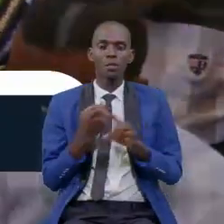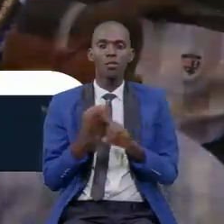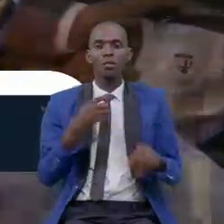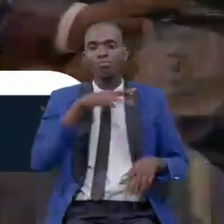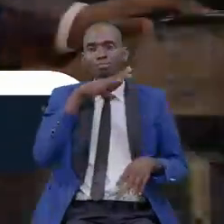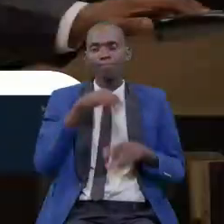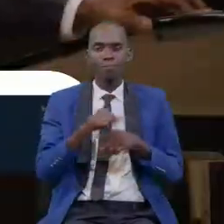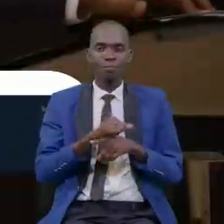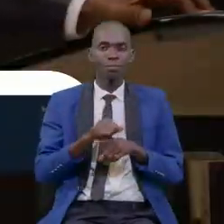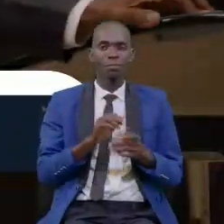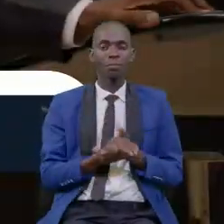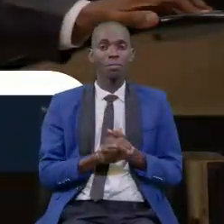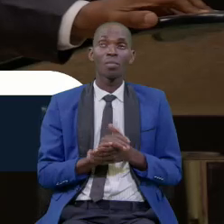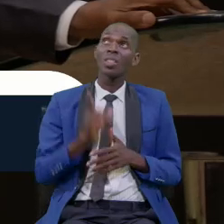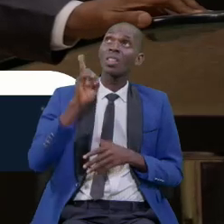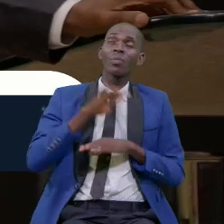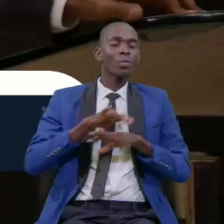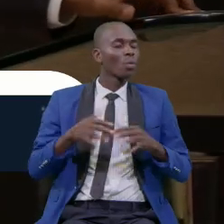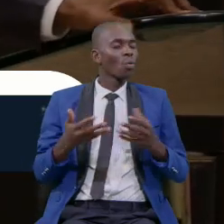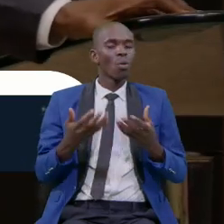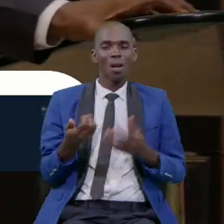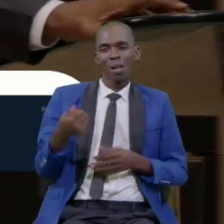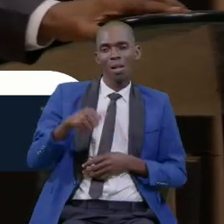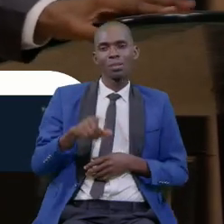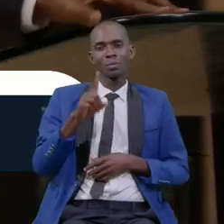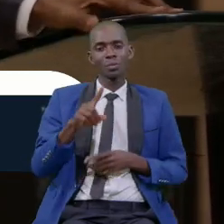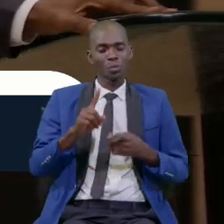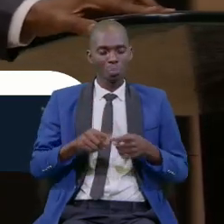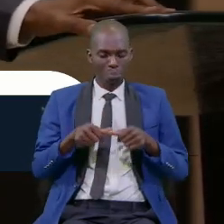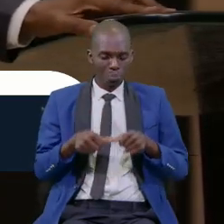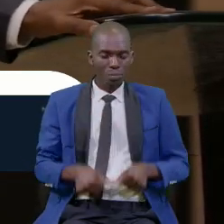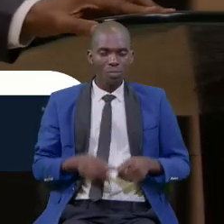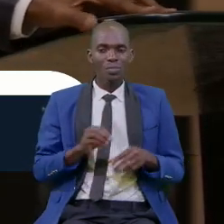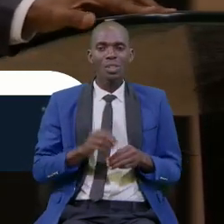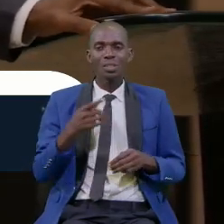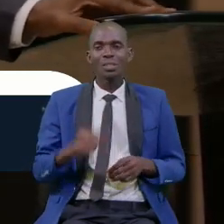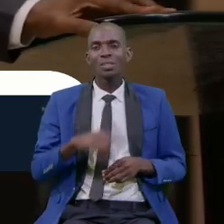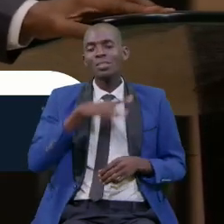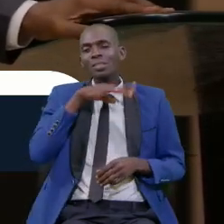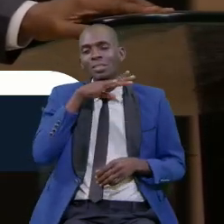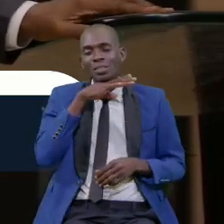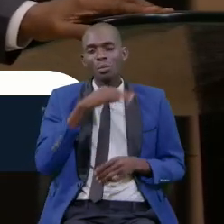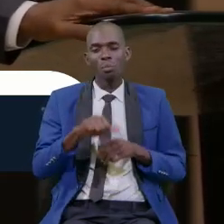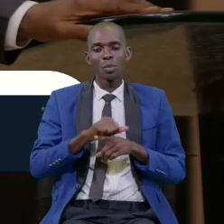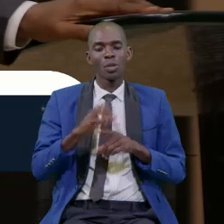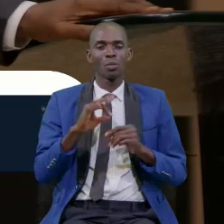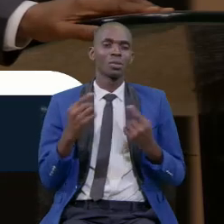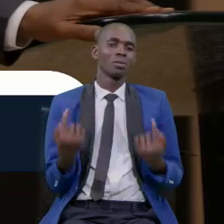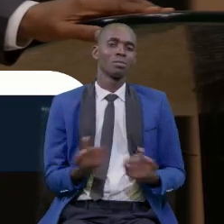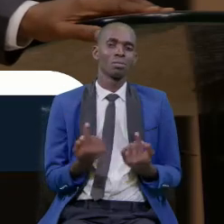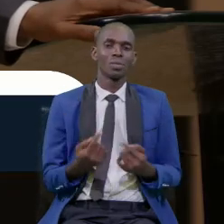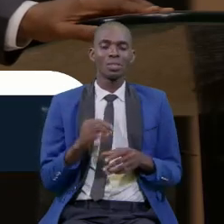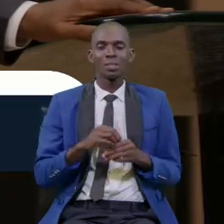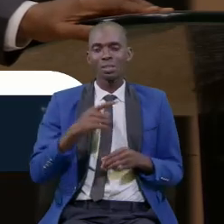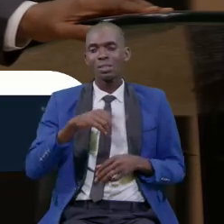filthiness. It doesn't want anyone to remain in the fields of sin, in the